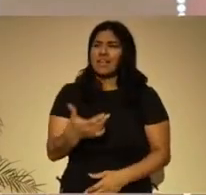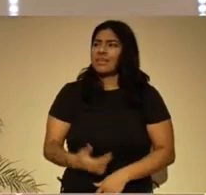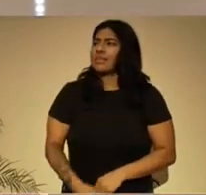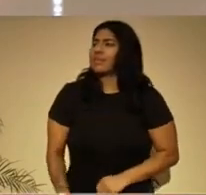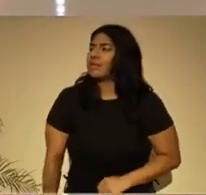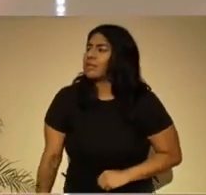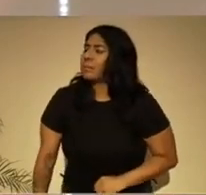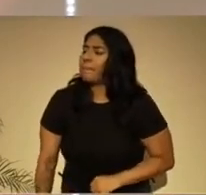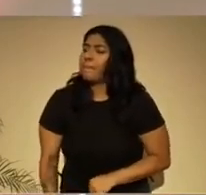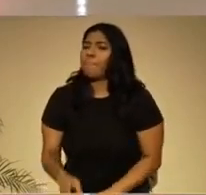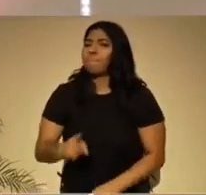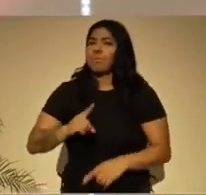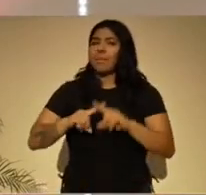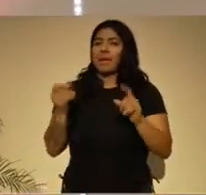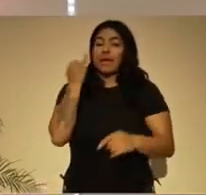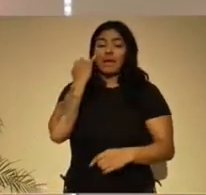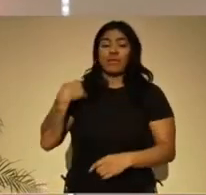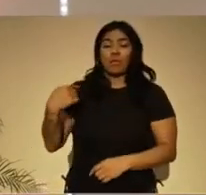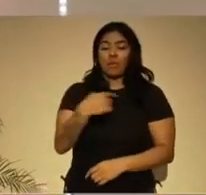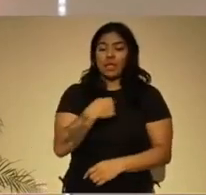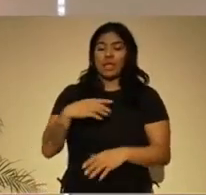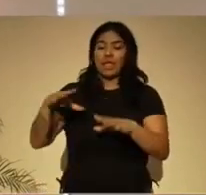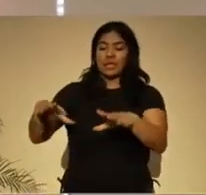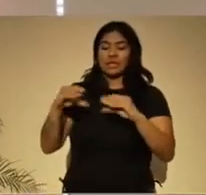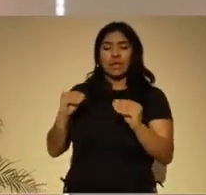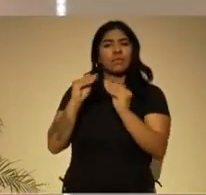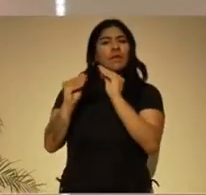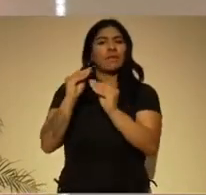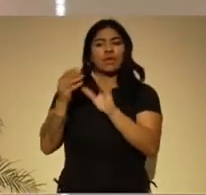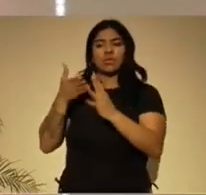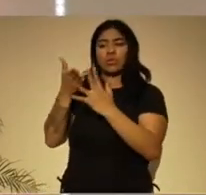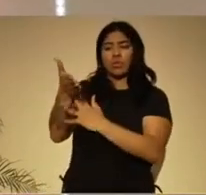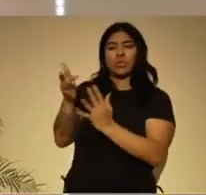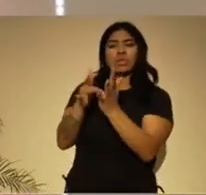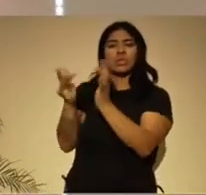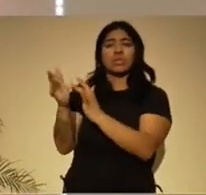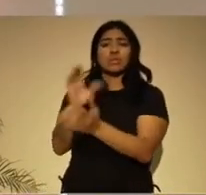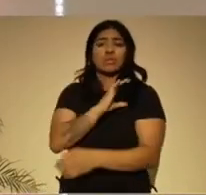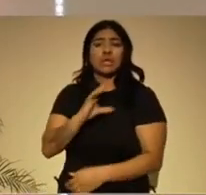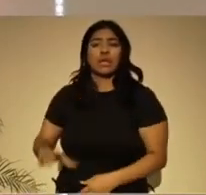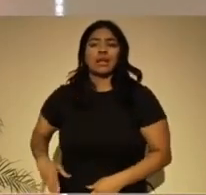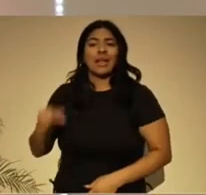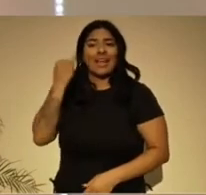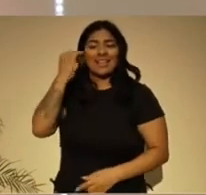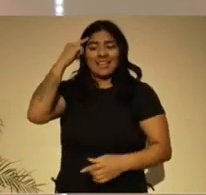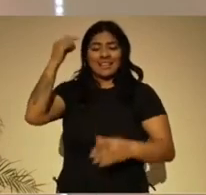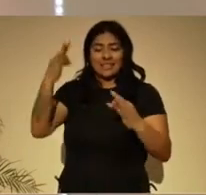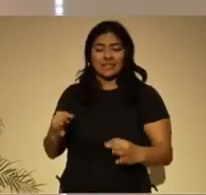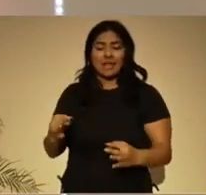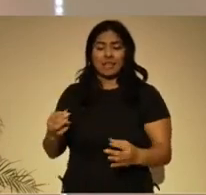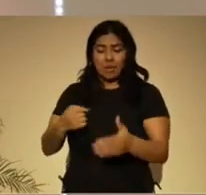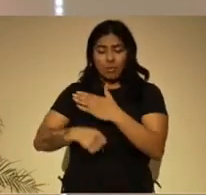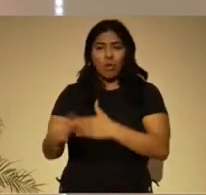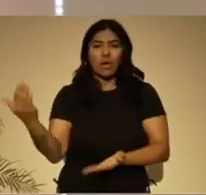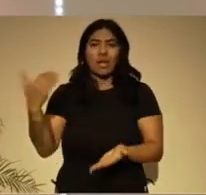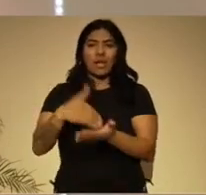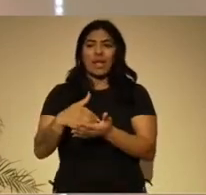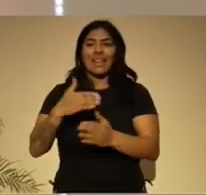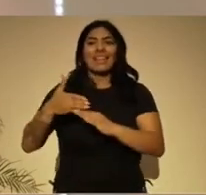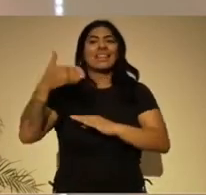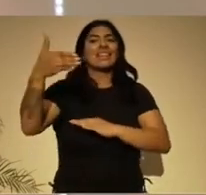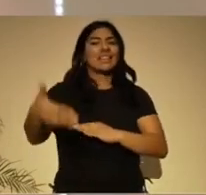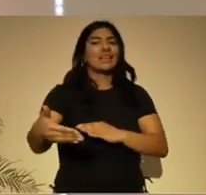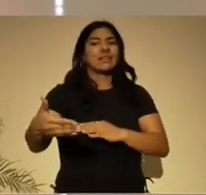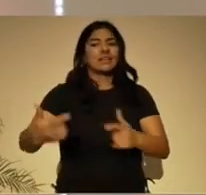perfect. But if we accept the remedy through Jesus Christ, if we decide that we could be born again, then the new life of eternity is given